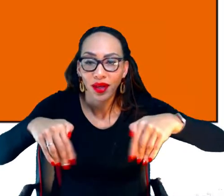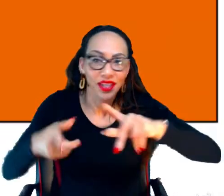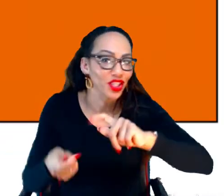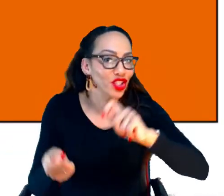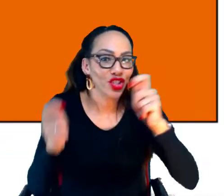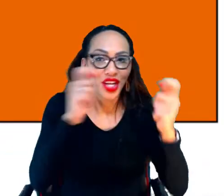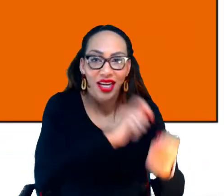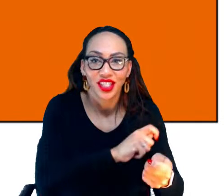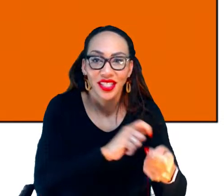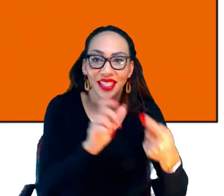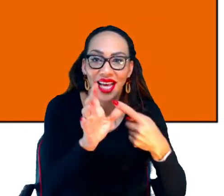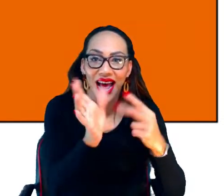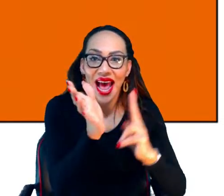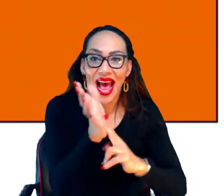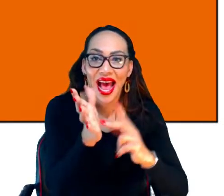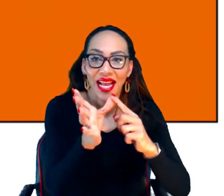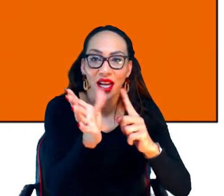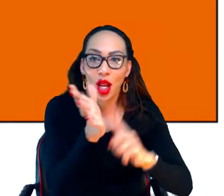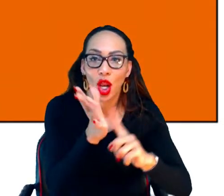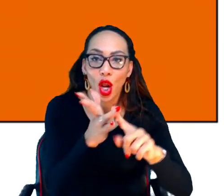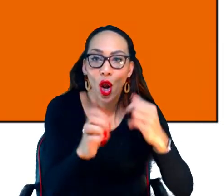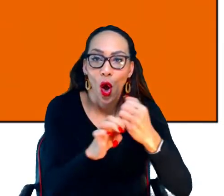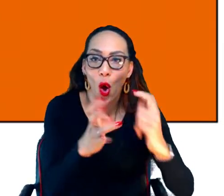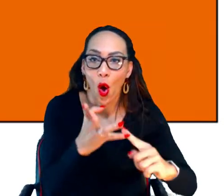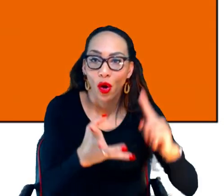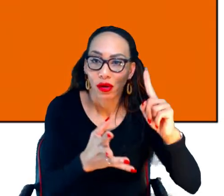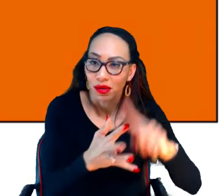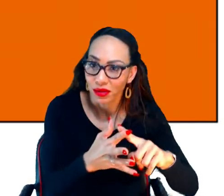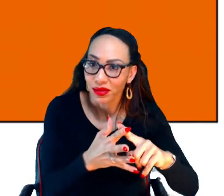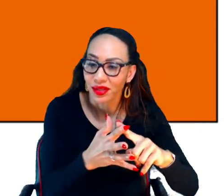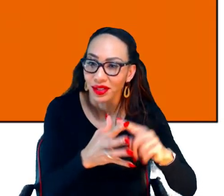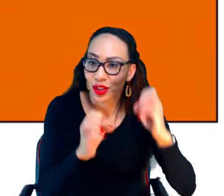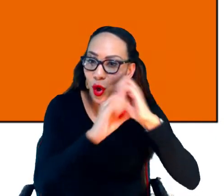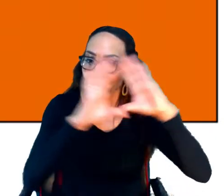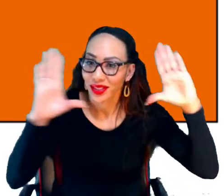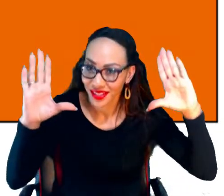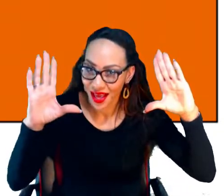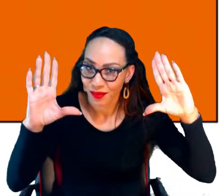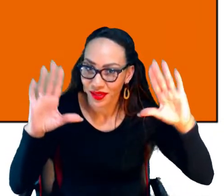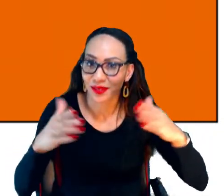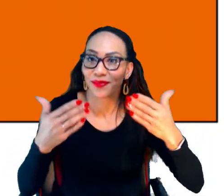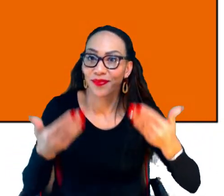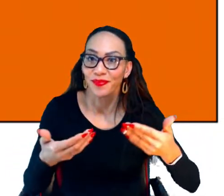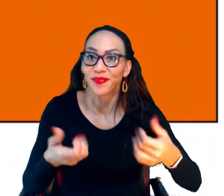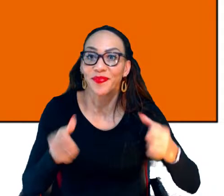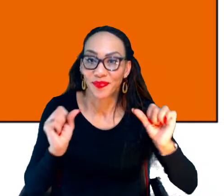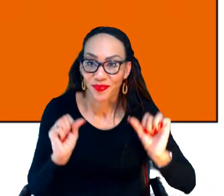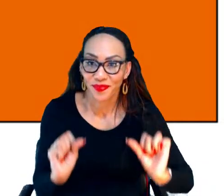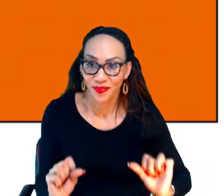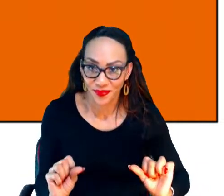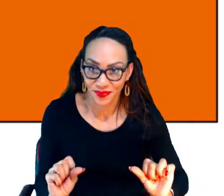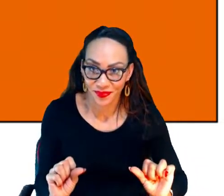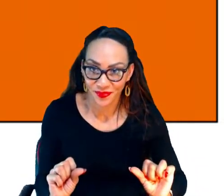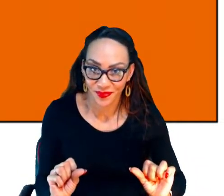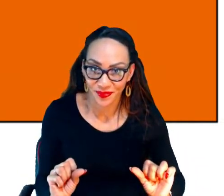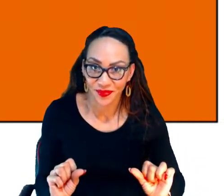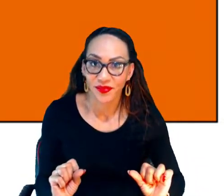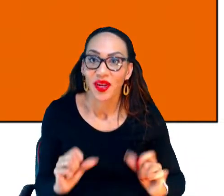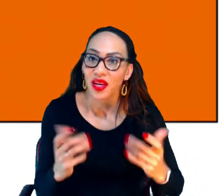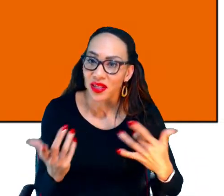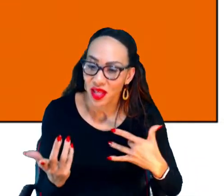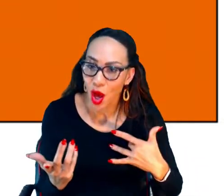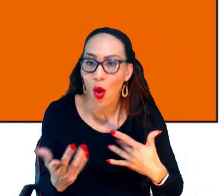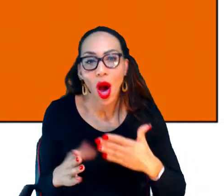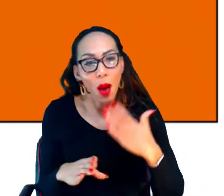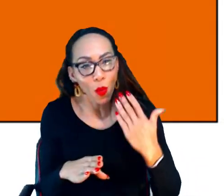Okay, next slide. So the next thing is, I've started doing those workshops and working that way. So I'm working